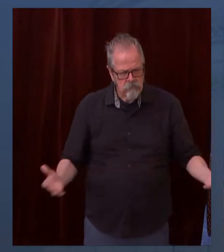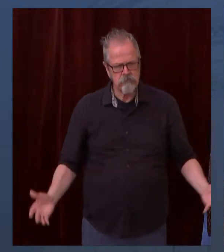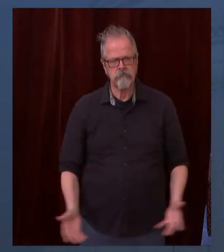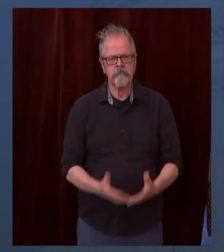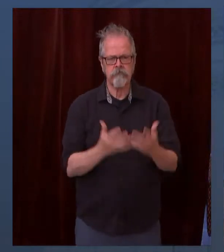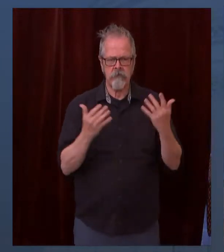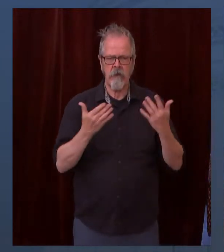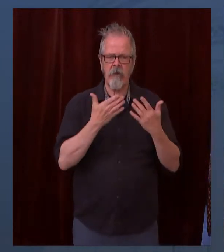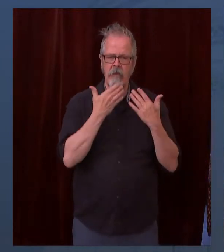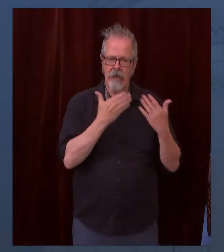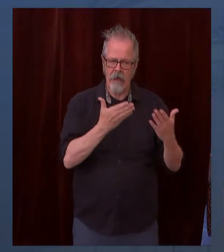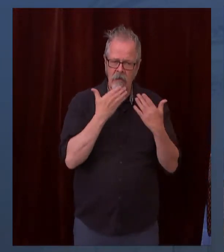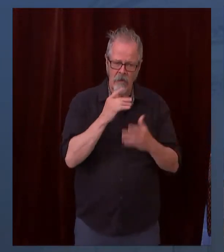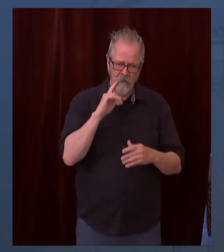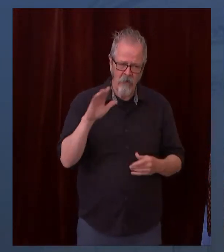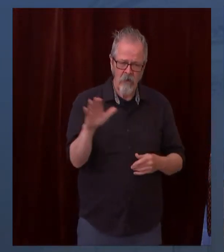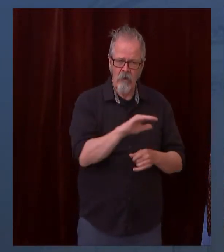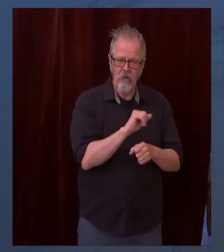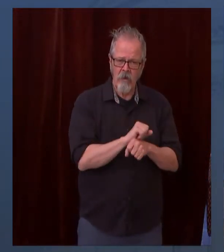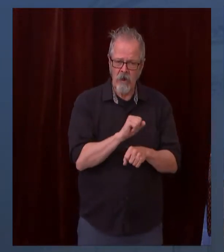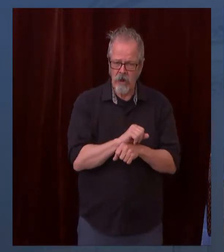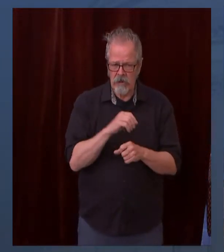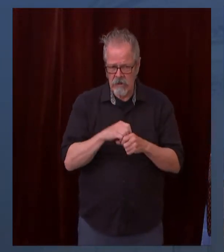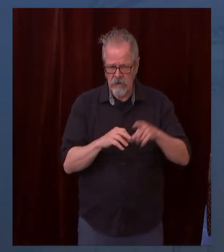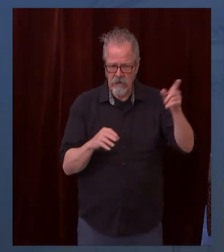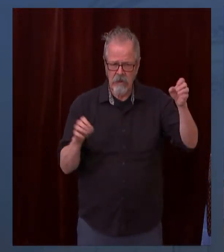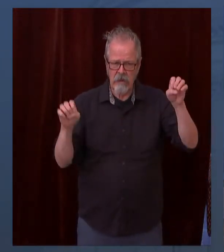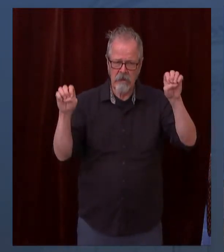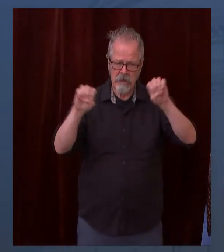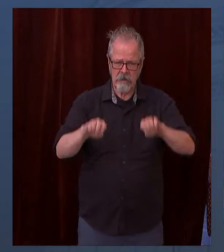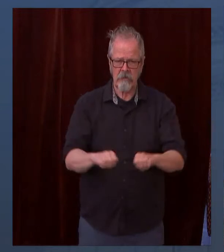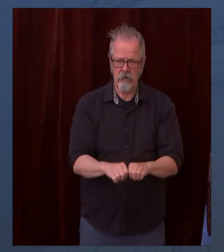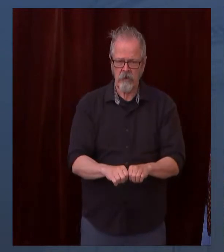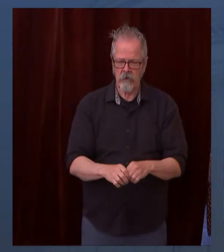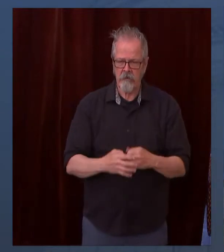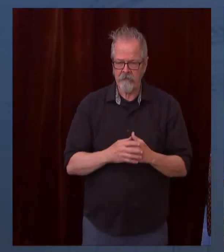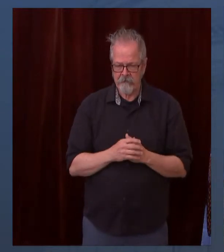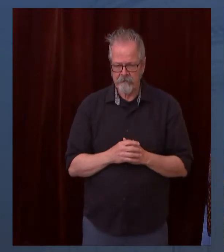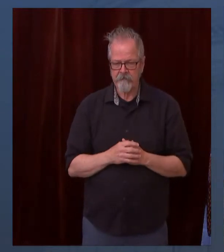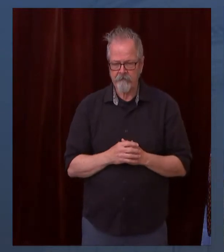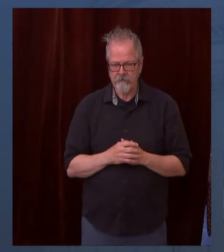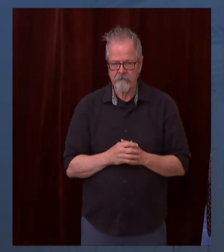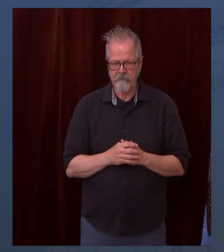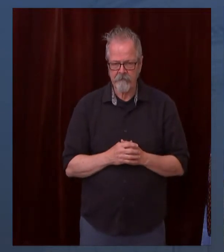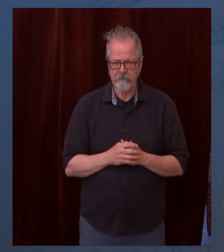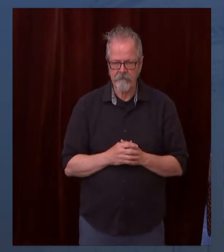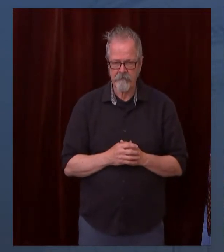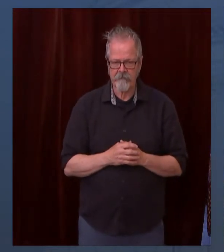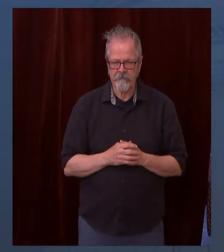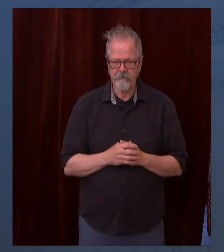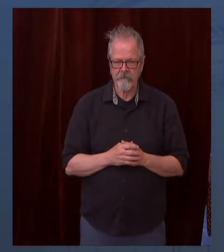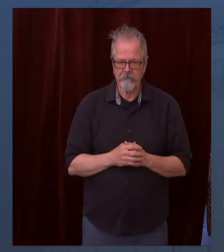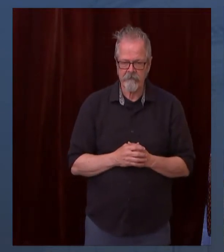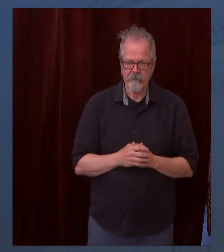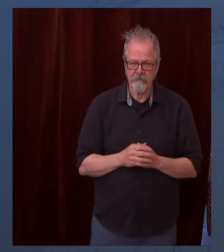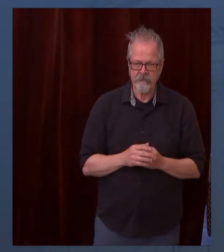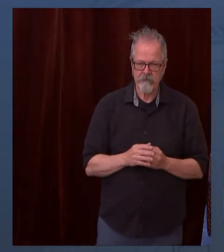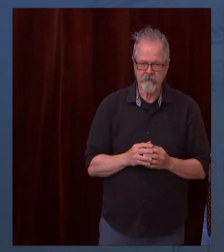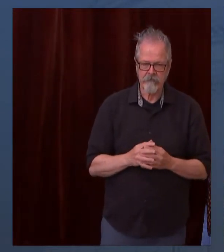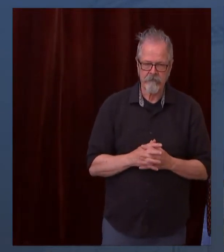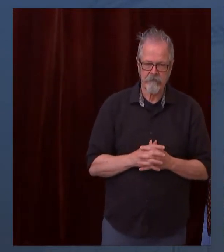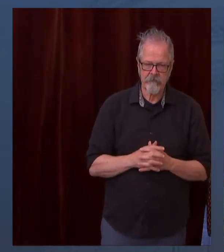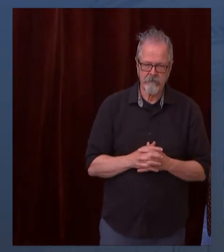that it's well known that we have had a slowdown in the demand for the vaccine. Now, this is